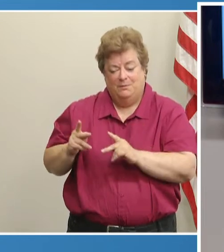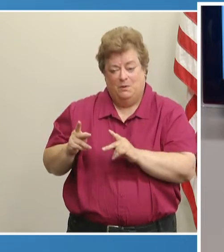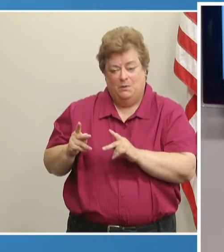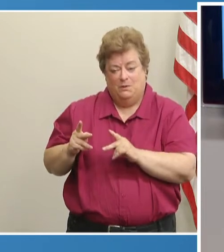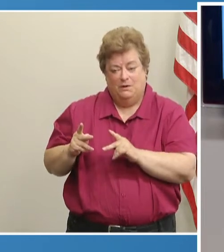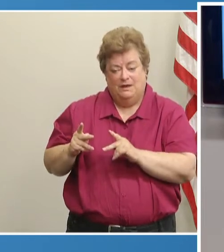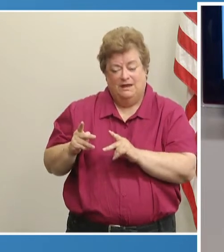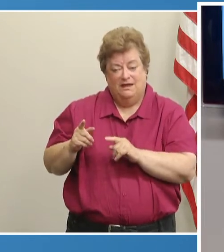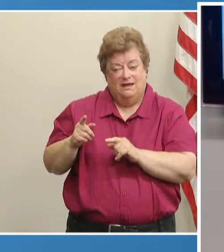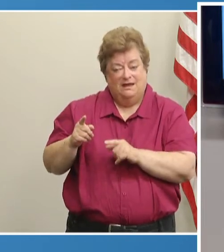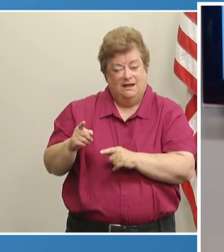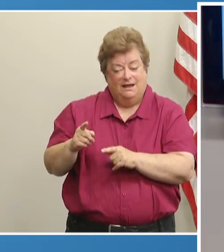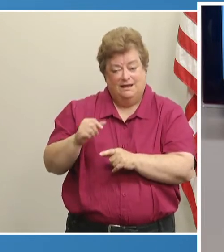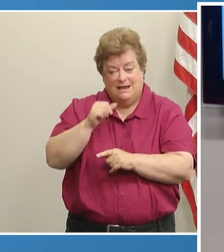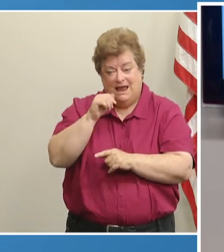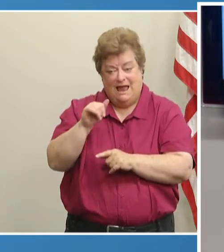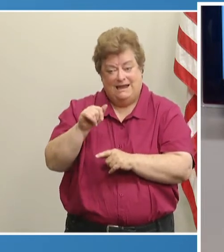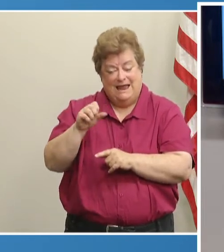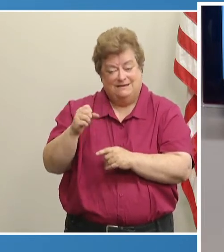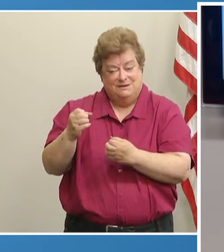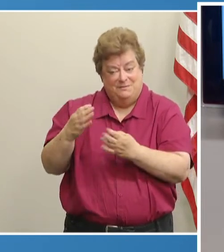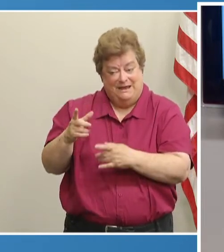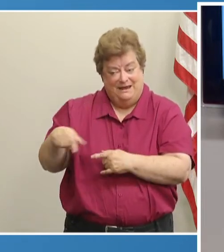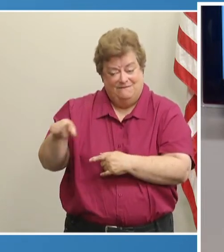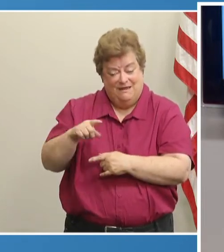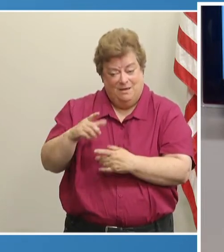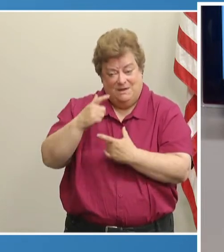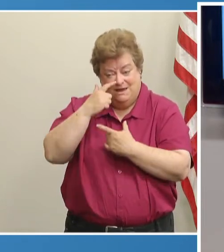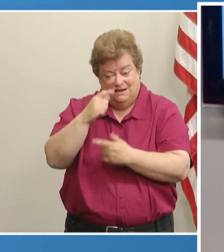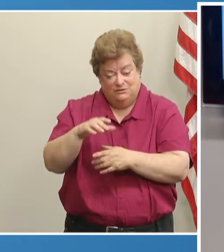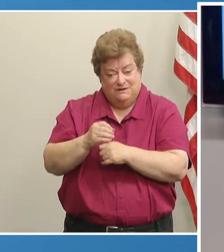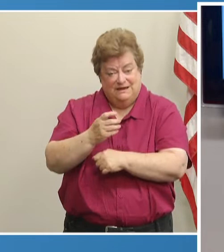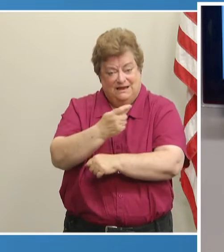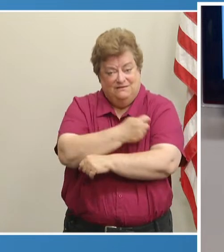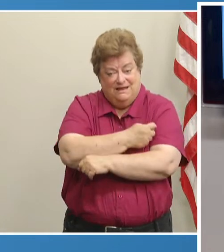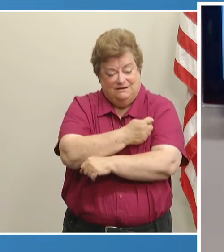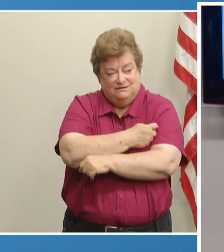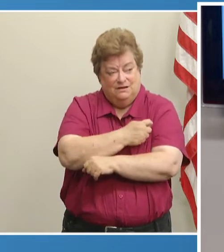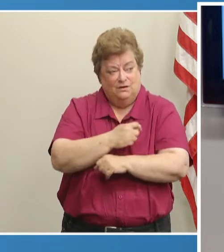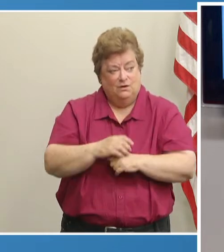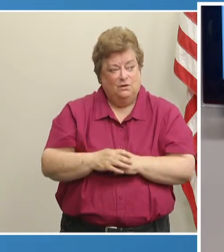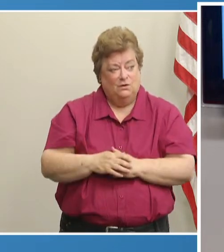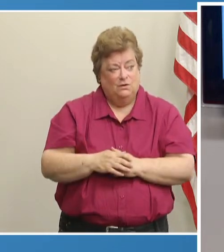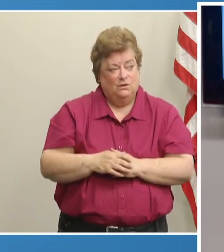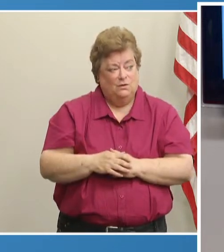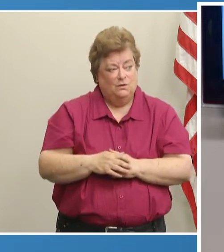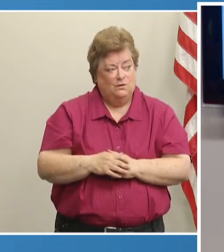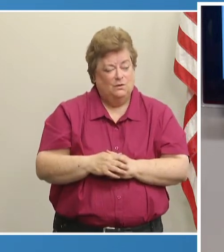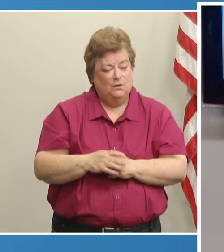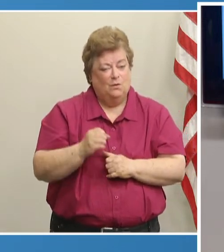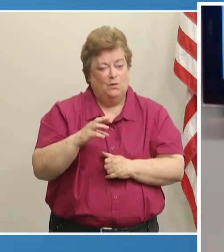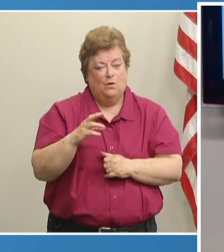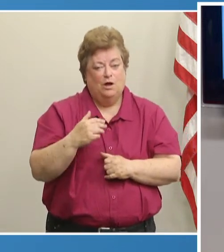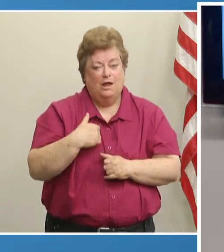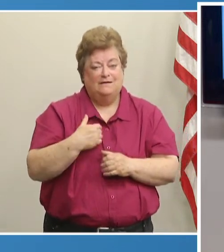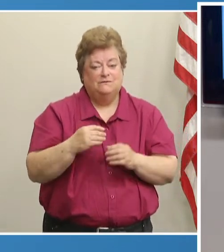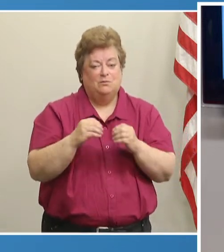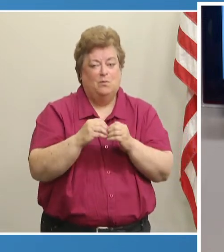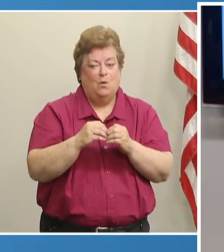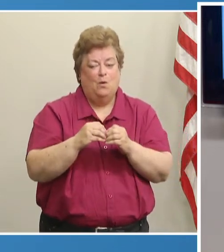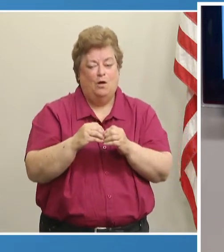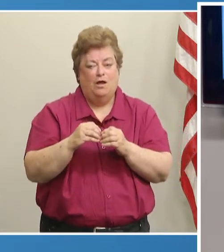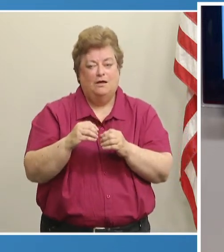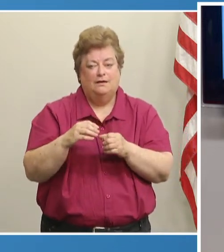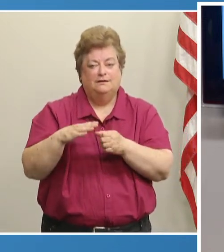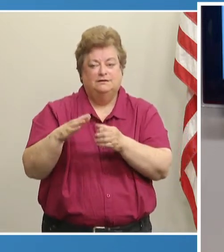being interested in it, or do you feel like as you have more of these sort of outreach clinics where you go out to people instead of having